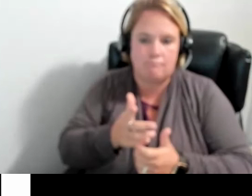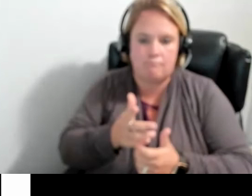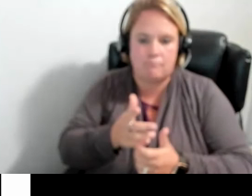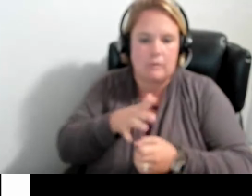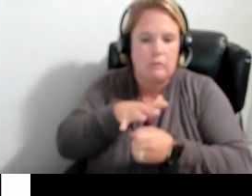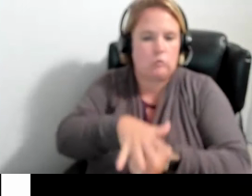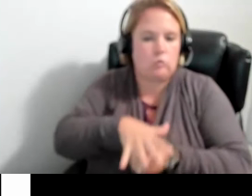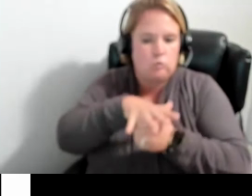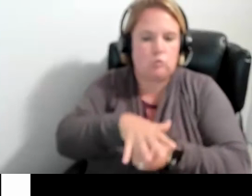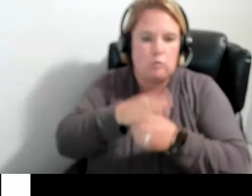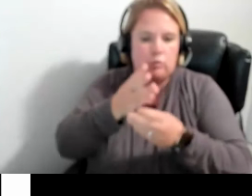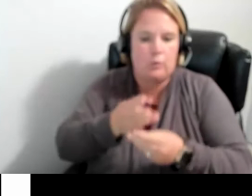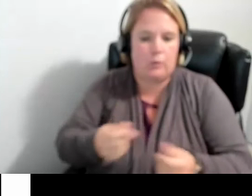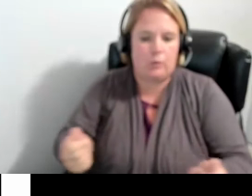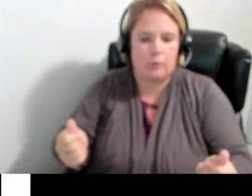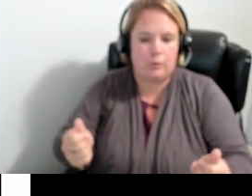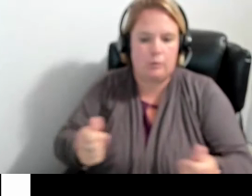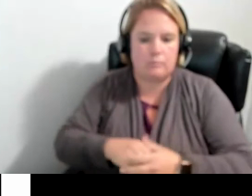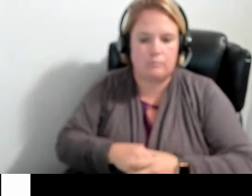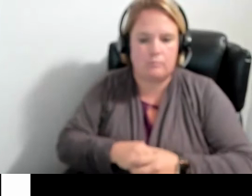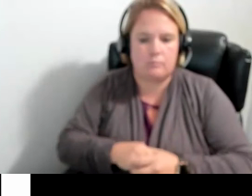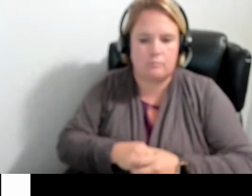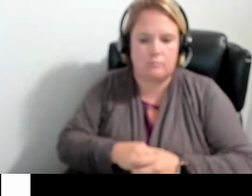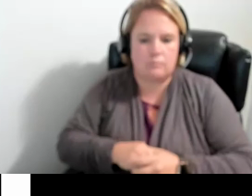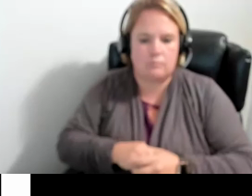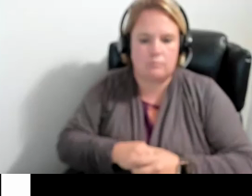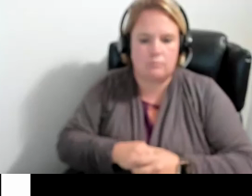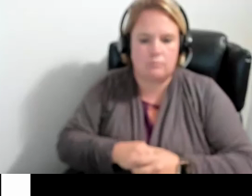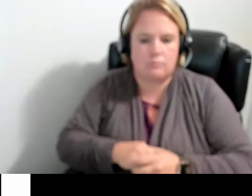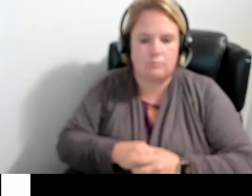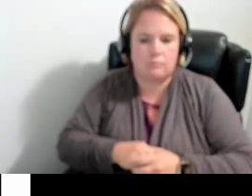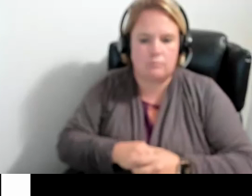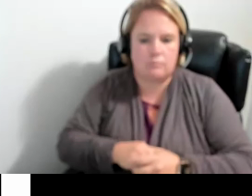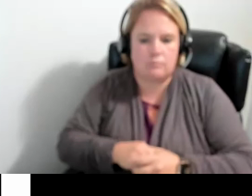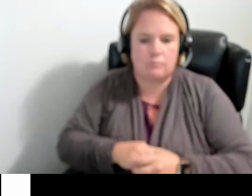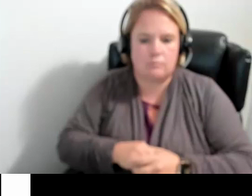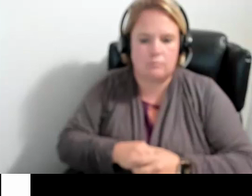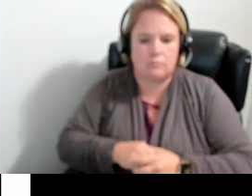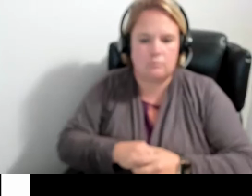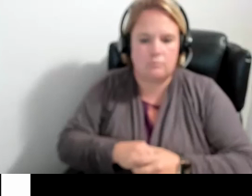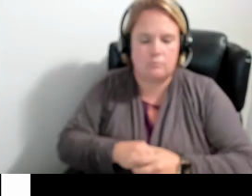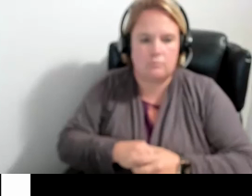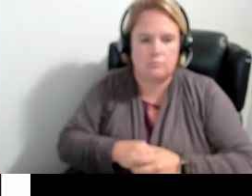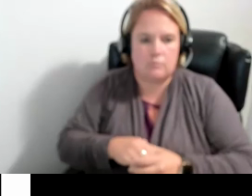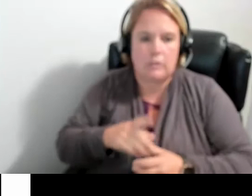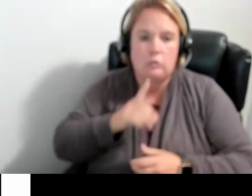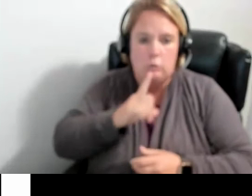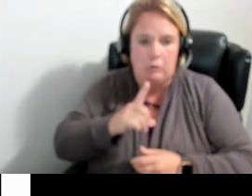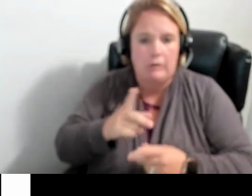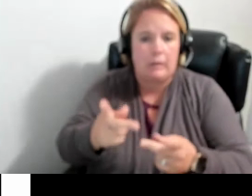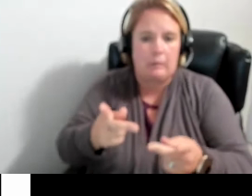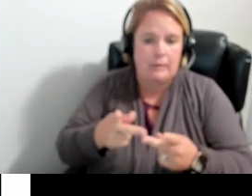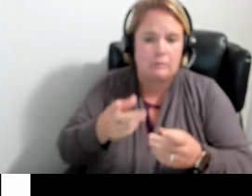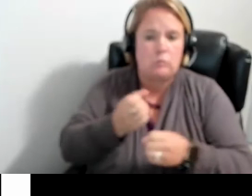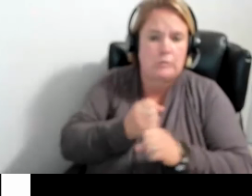the stress of the financial aspect of it, but it gives them the opportunity to really be in a space where they can learn and feel safe